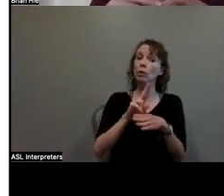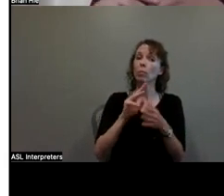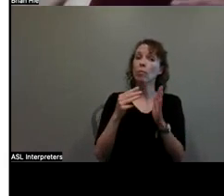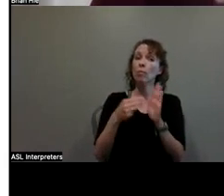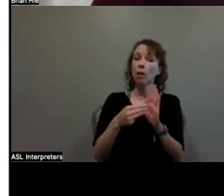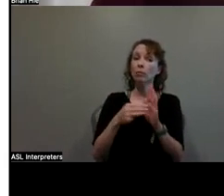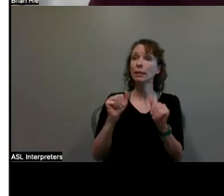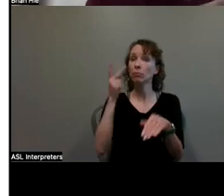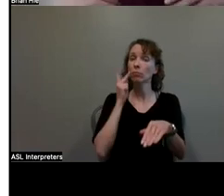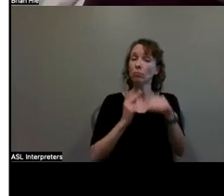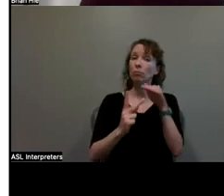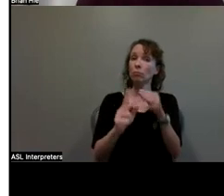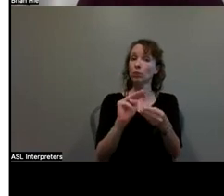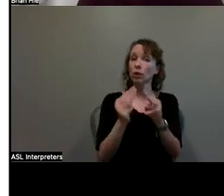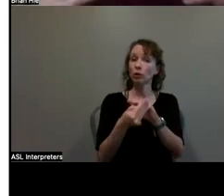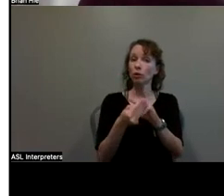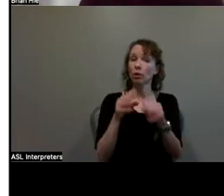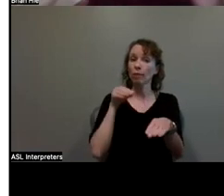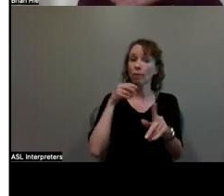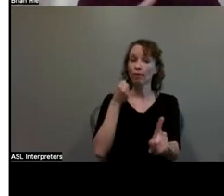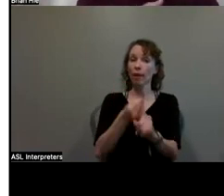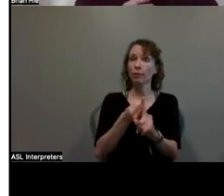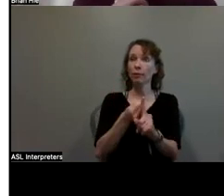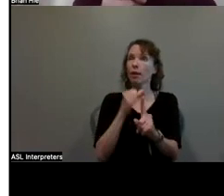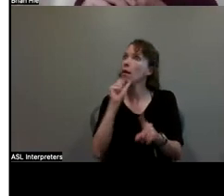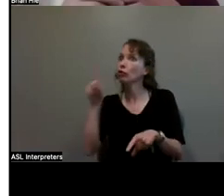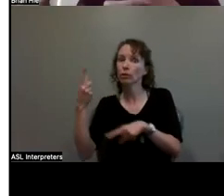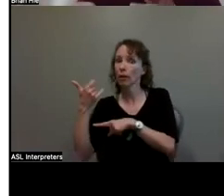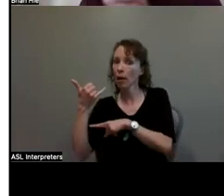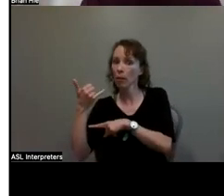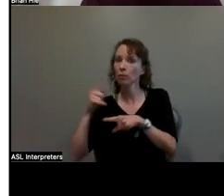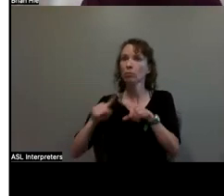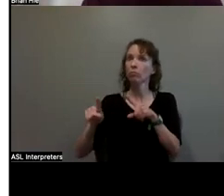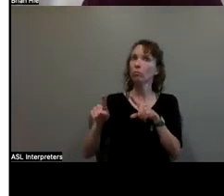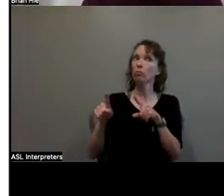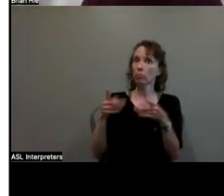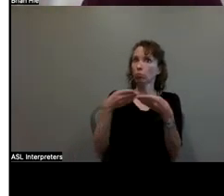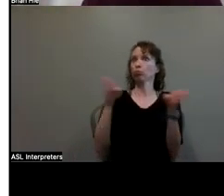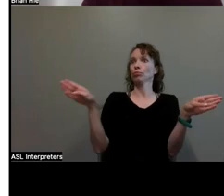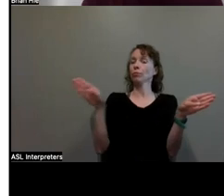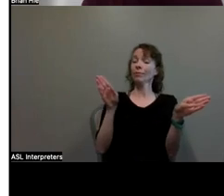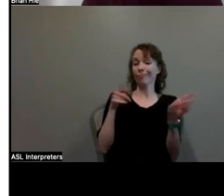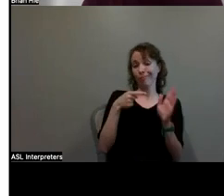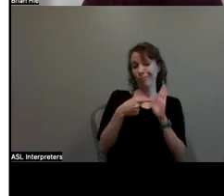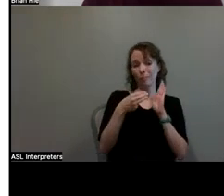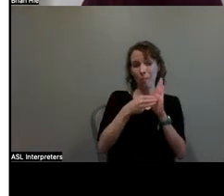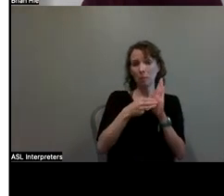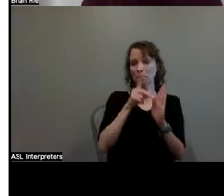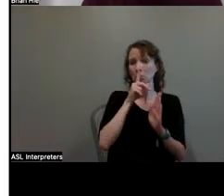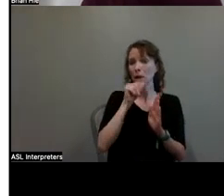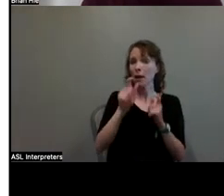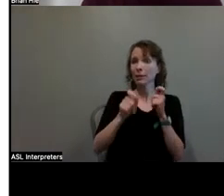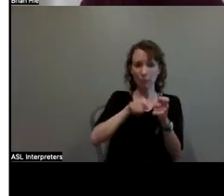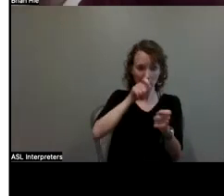effects beyond antibodies. So these models were not specialized to antibodies, and so this is